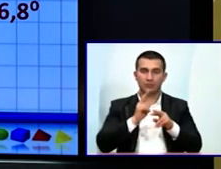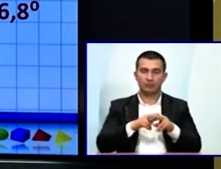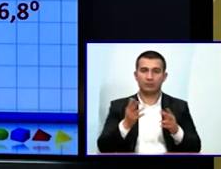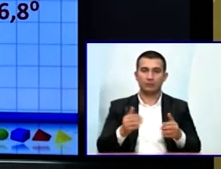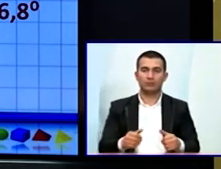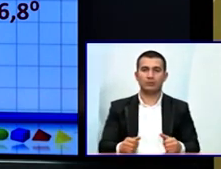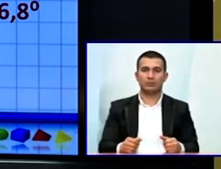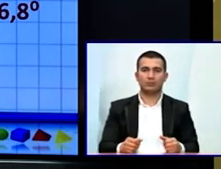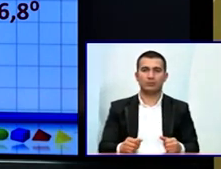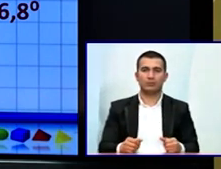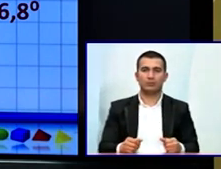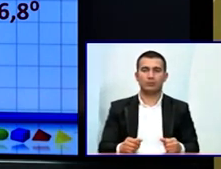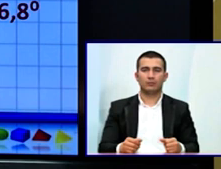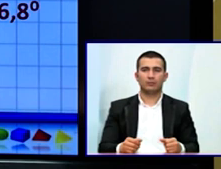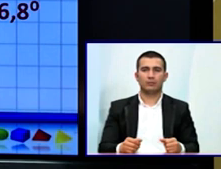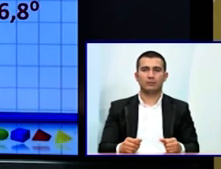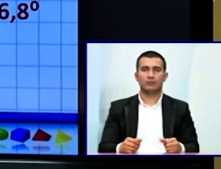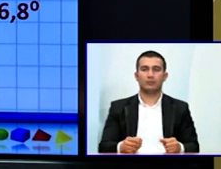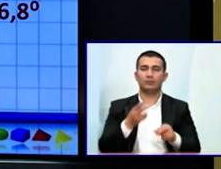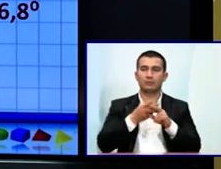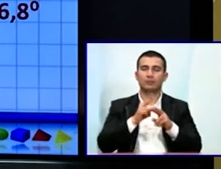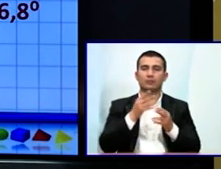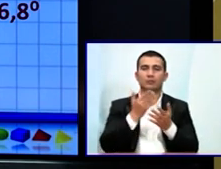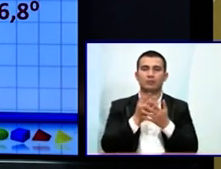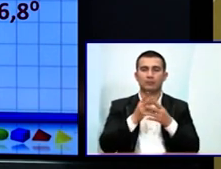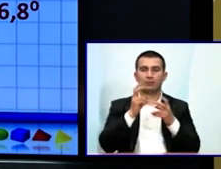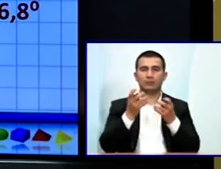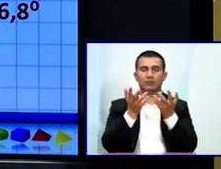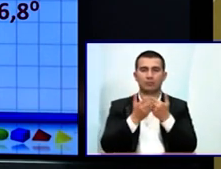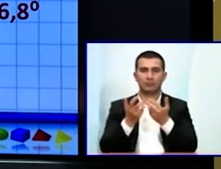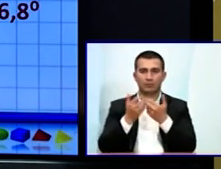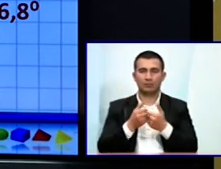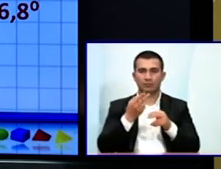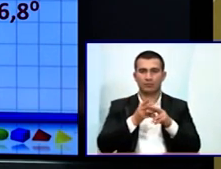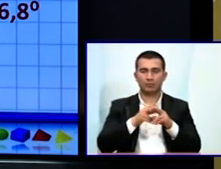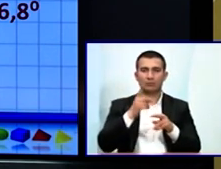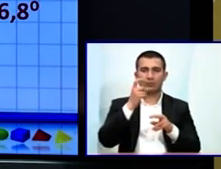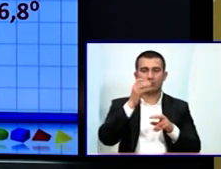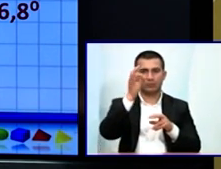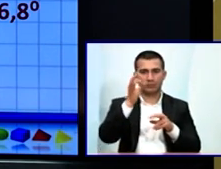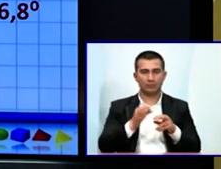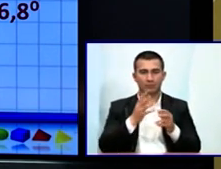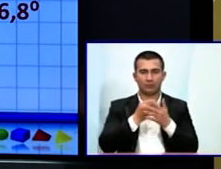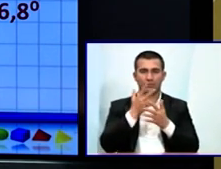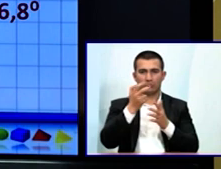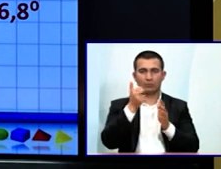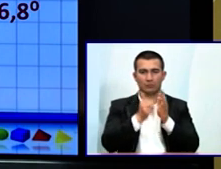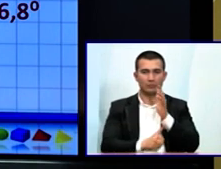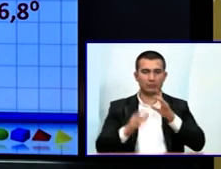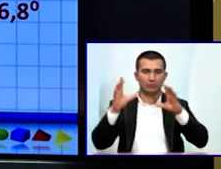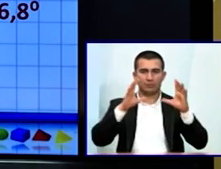tashkil qiladi. Masalani yechishda, demak, 100%imiz bu 360 gradusli